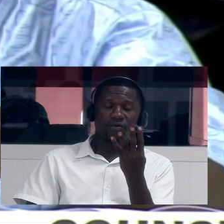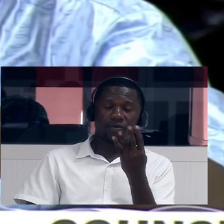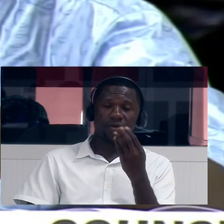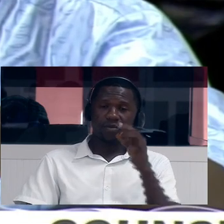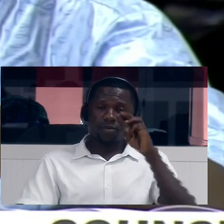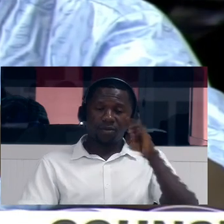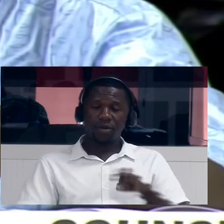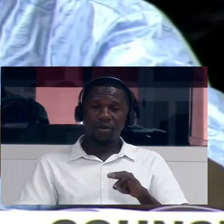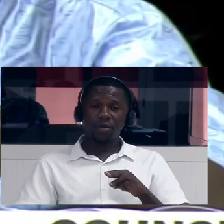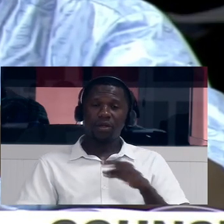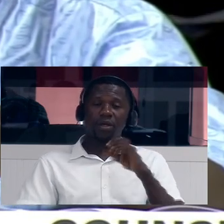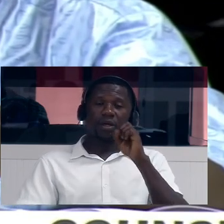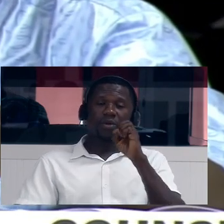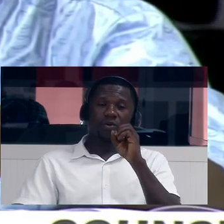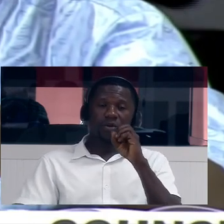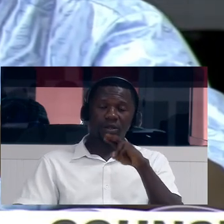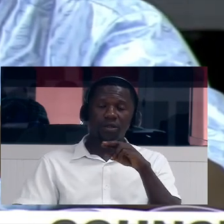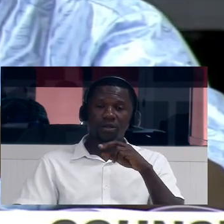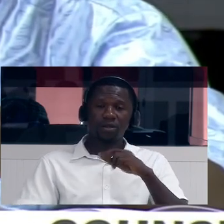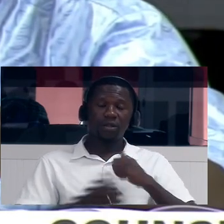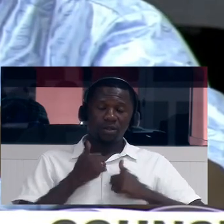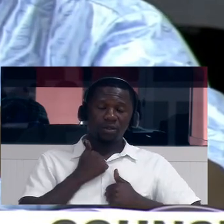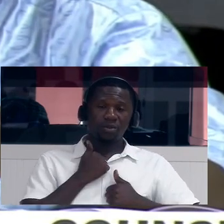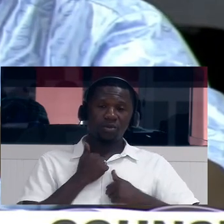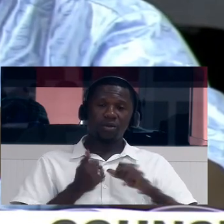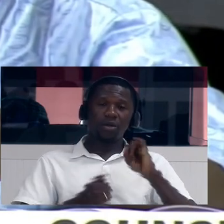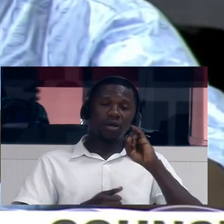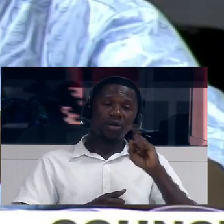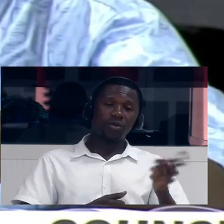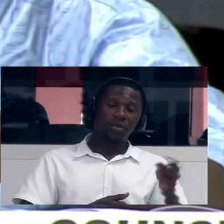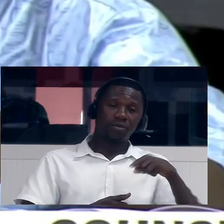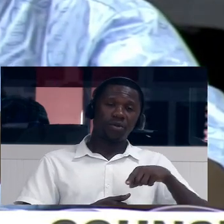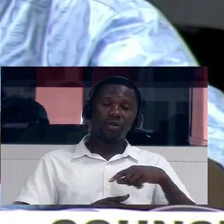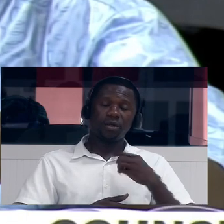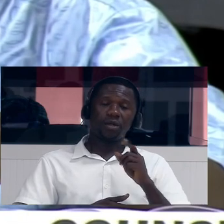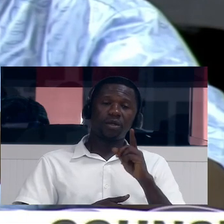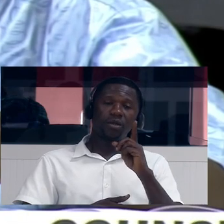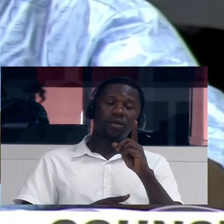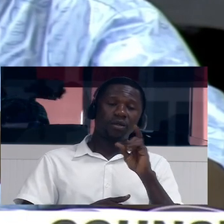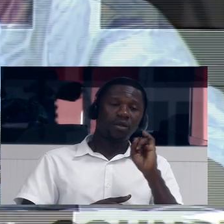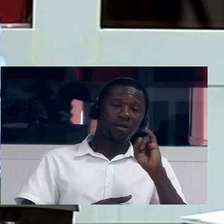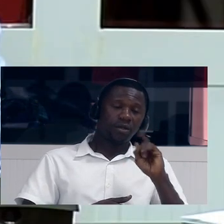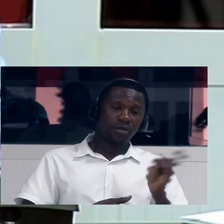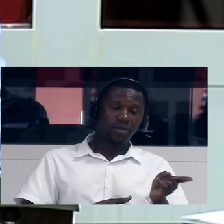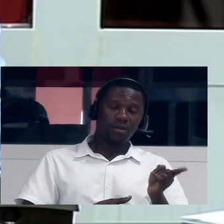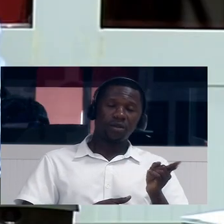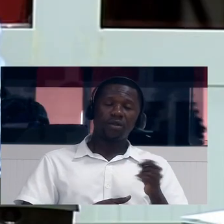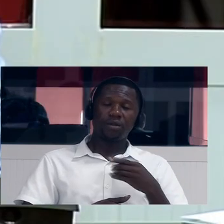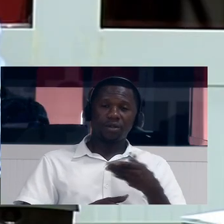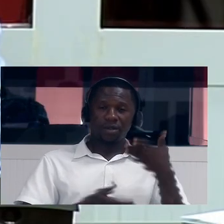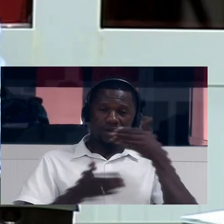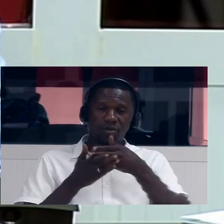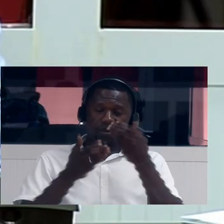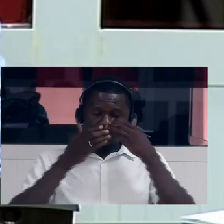Interior, IGP, and Deputy Inspector General of Police came to the college, and a meeting was called at